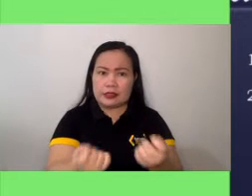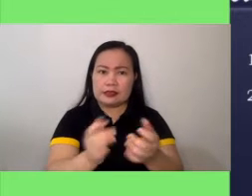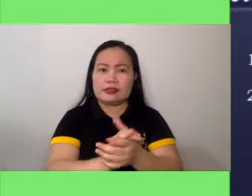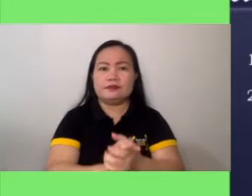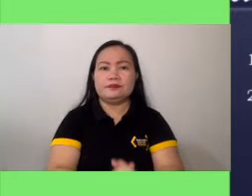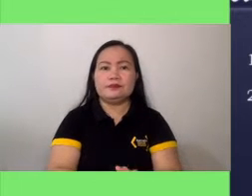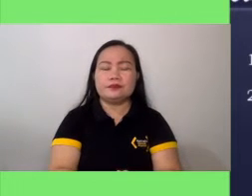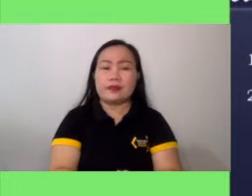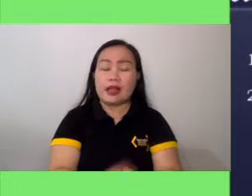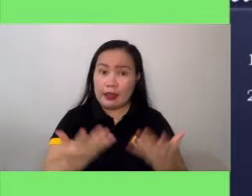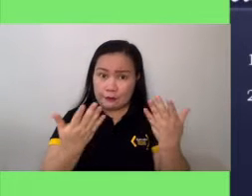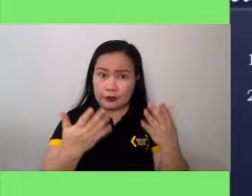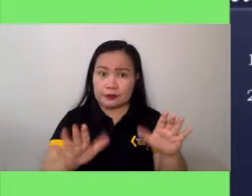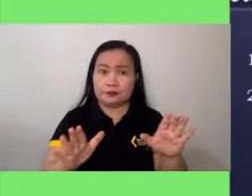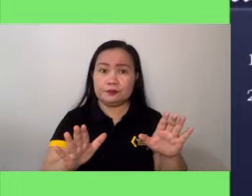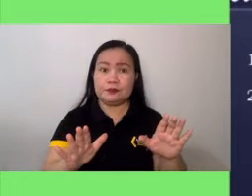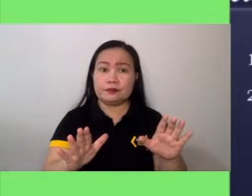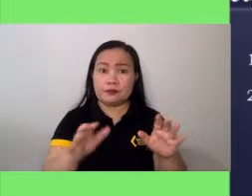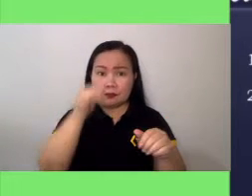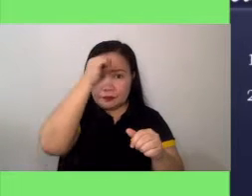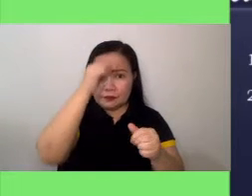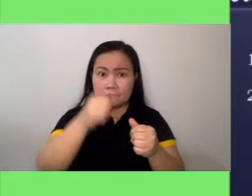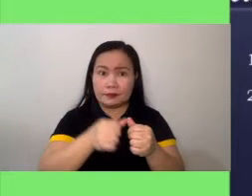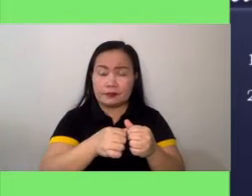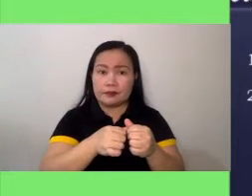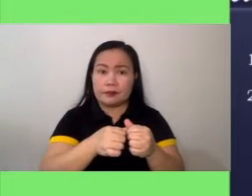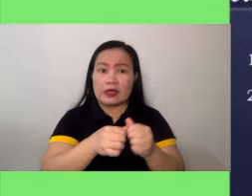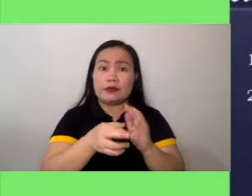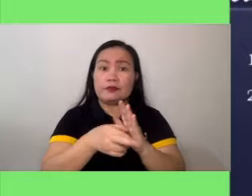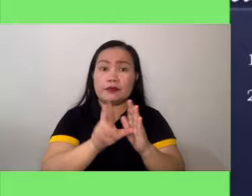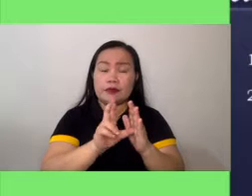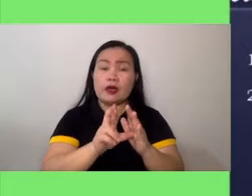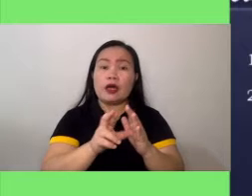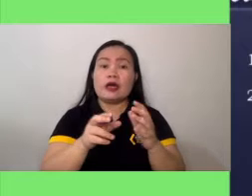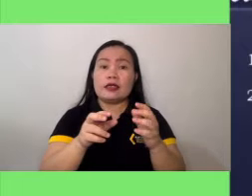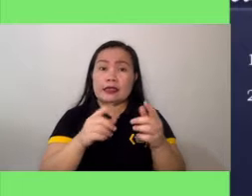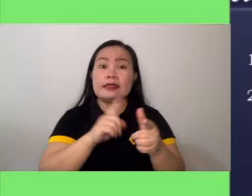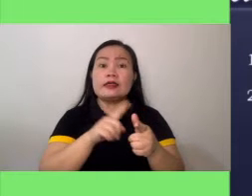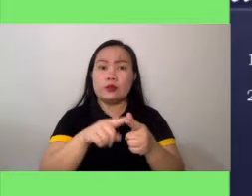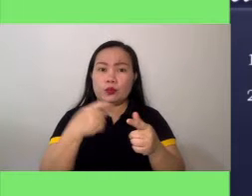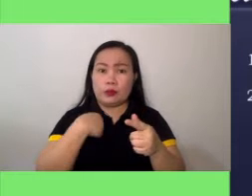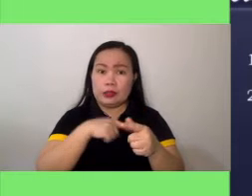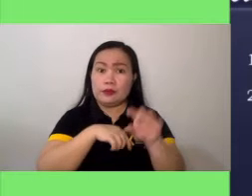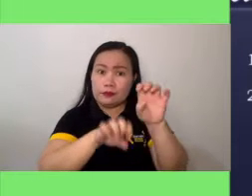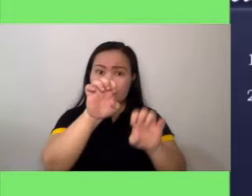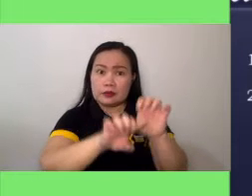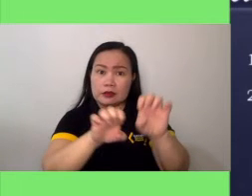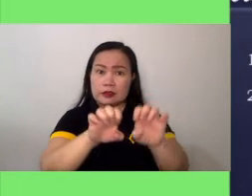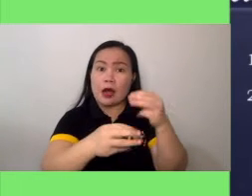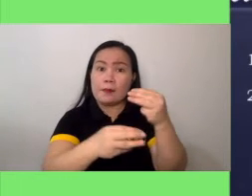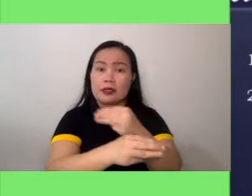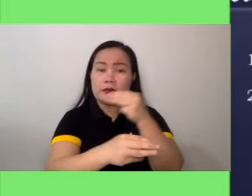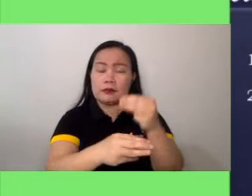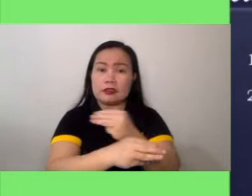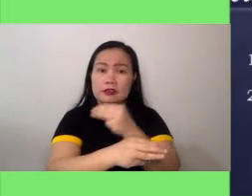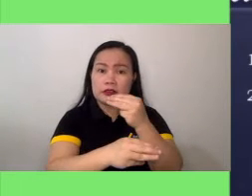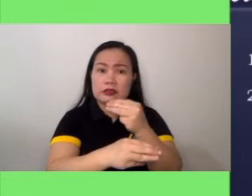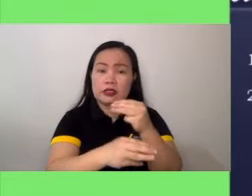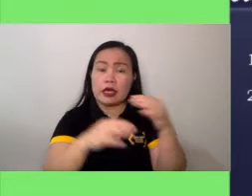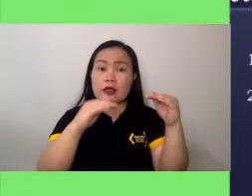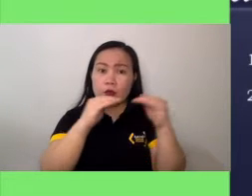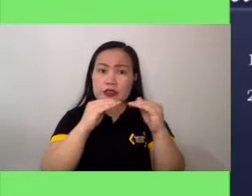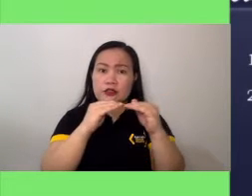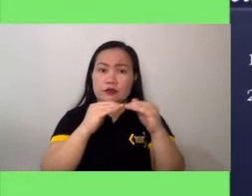ito. And then, after that, after recalling, of course, we will evaluate mathematical expressions for the given values of